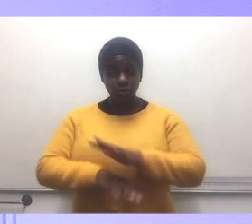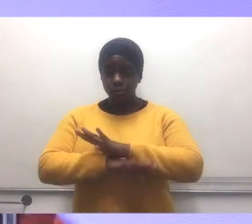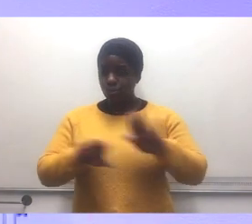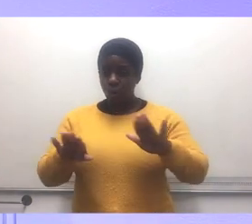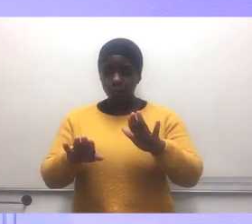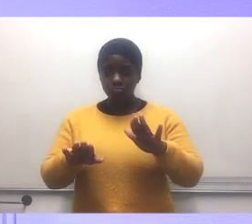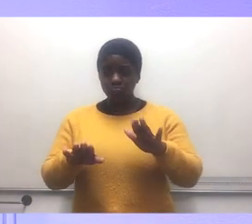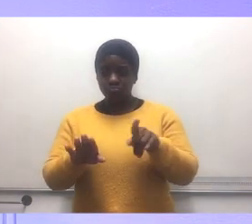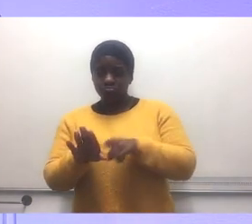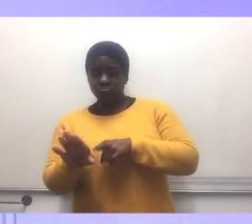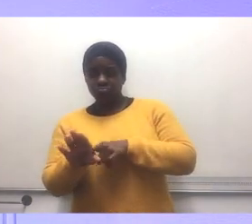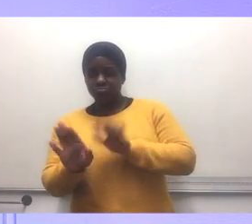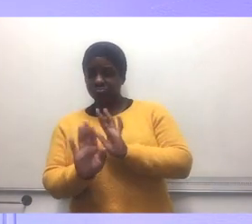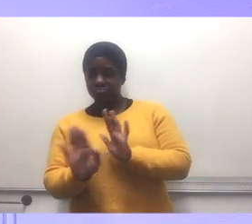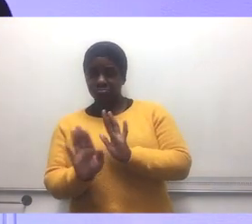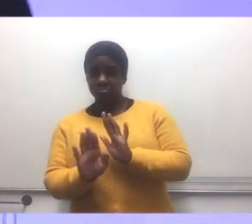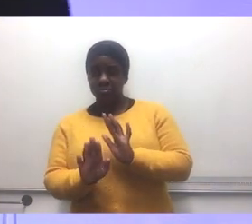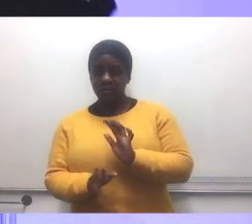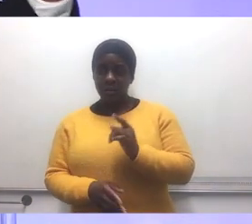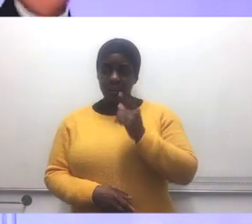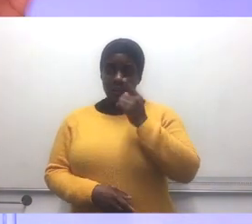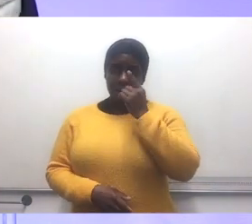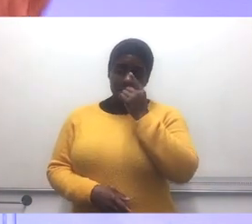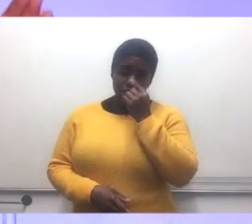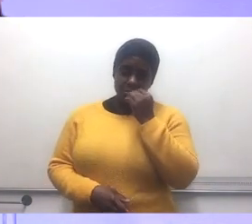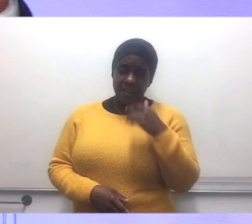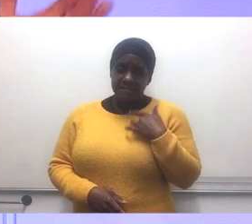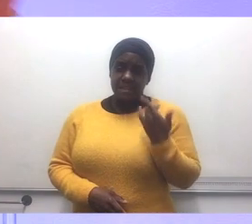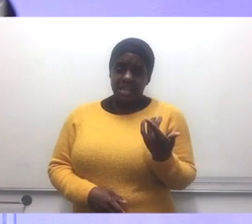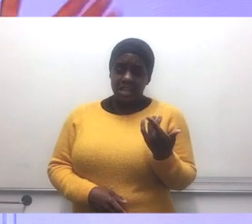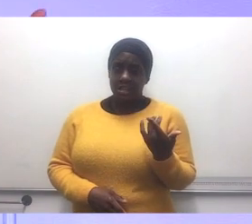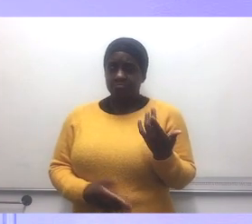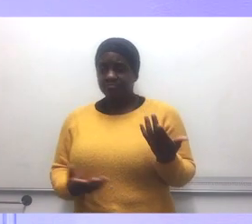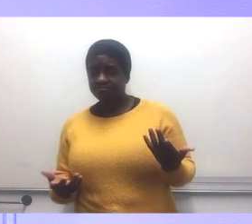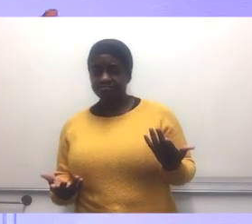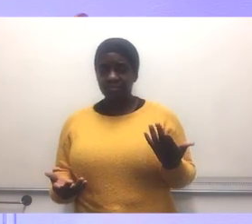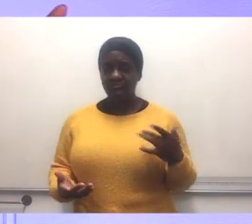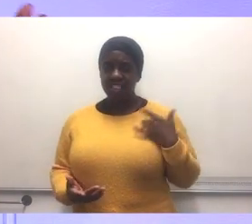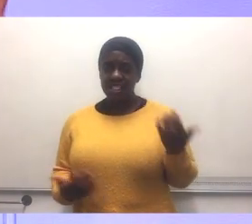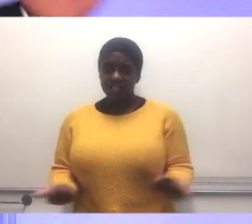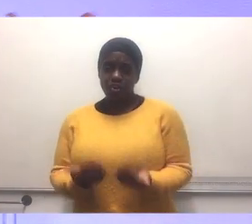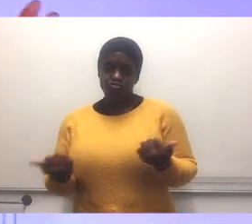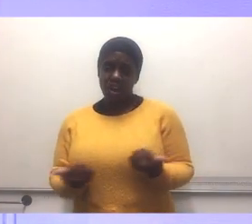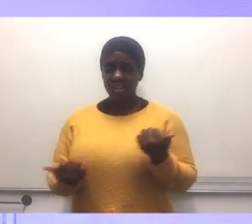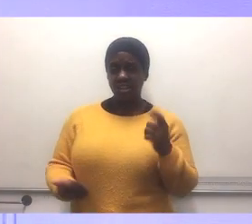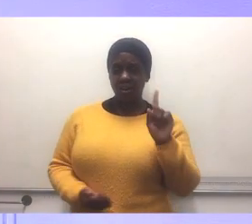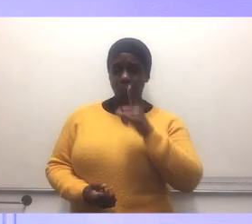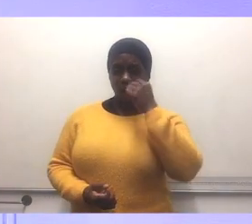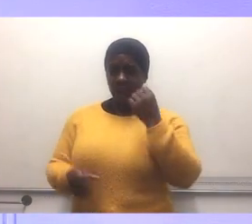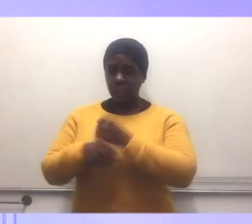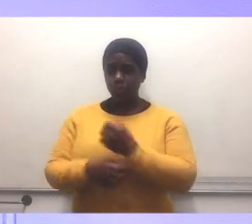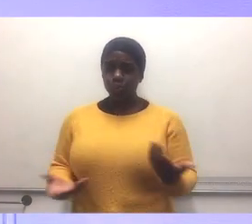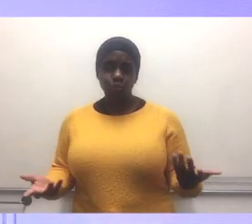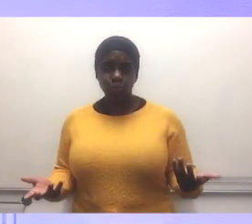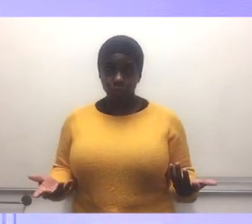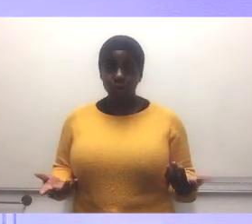young. You might be aged and you may have lived your life and wondering, what can I do? Tonight,